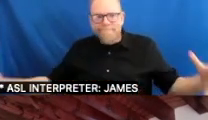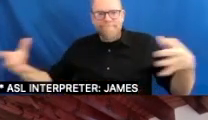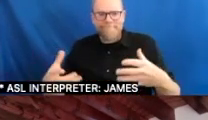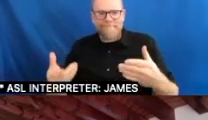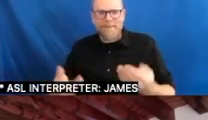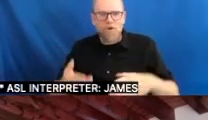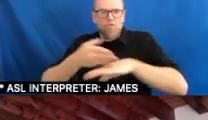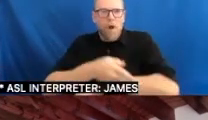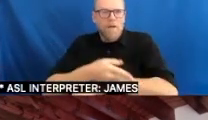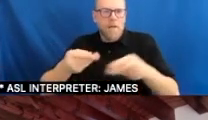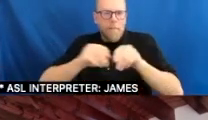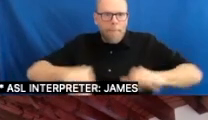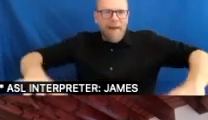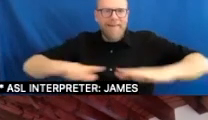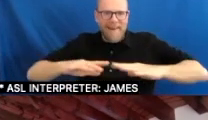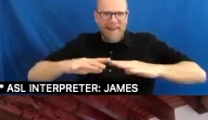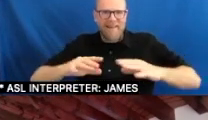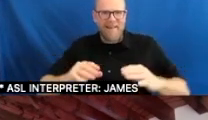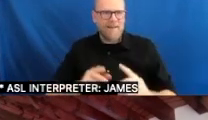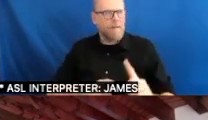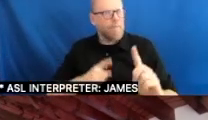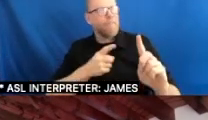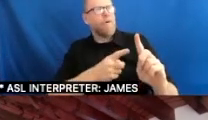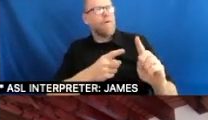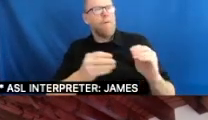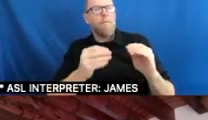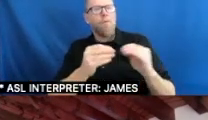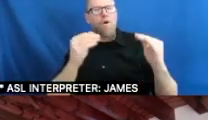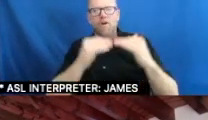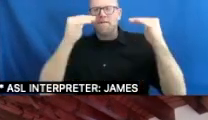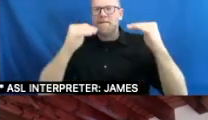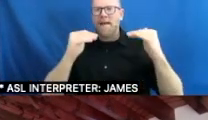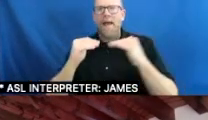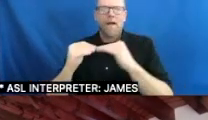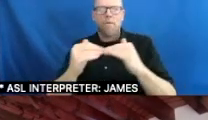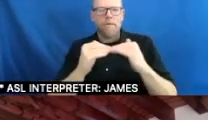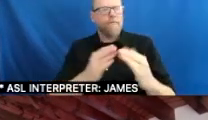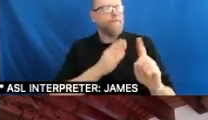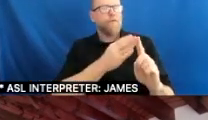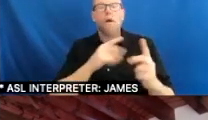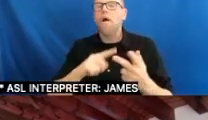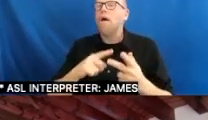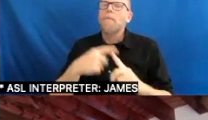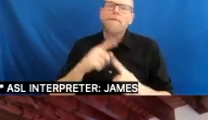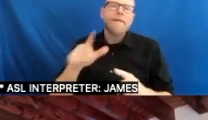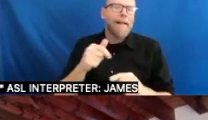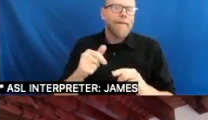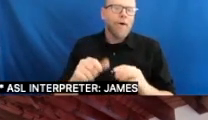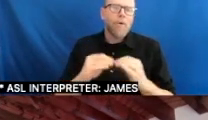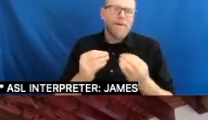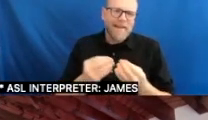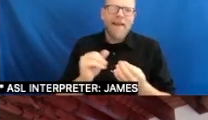and support move towards a more just and equitable future. And we have other organizations like Project